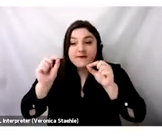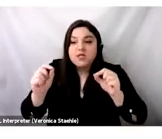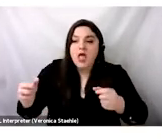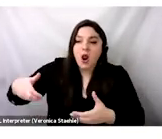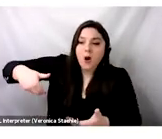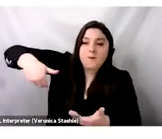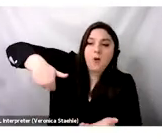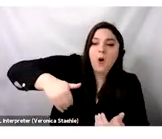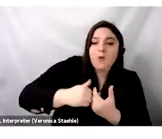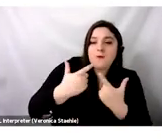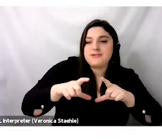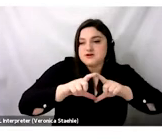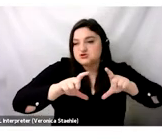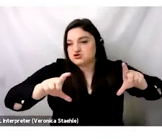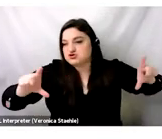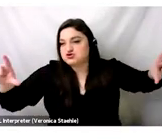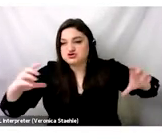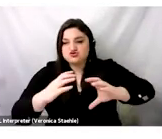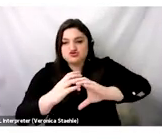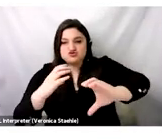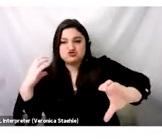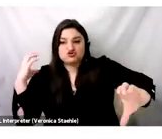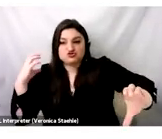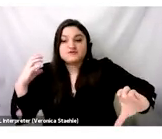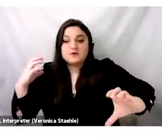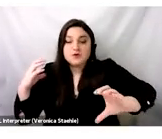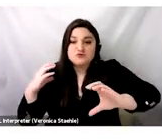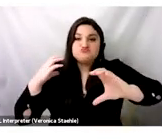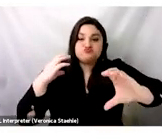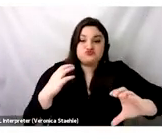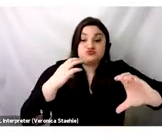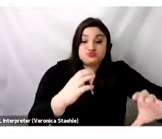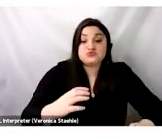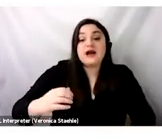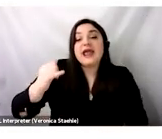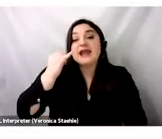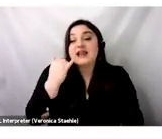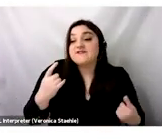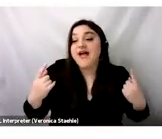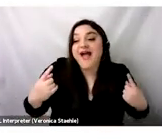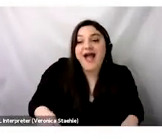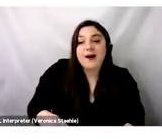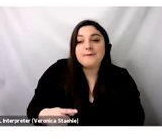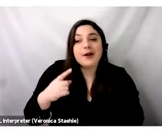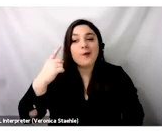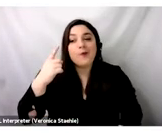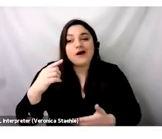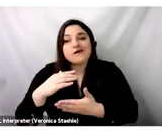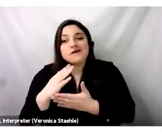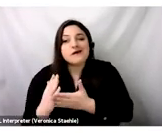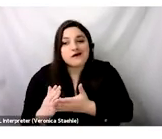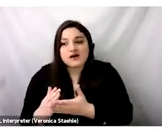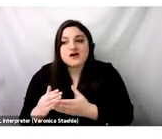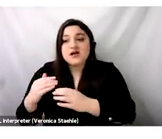world. And if you have like one crack in this tanker, you'll see, you know, there will be reports of beaches that are just covered